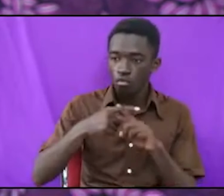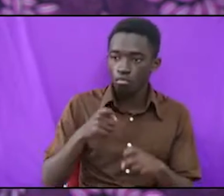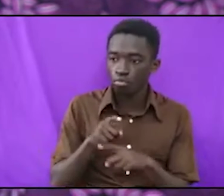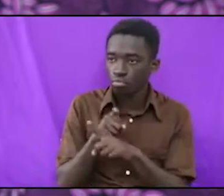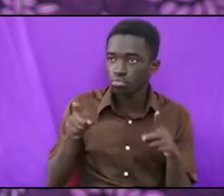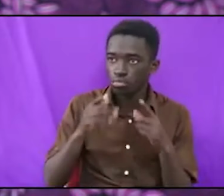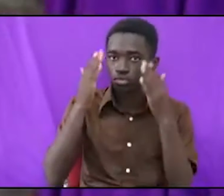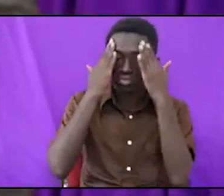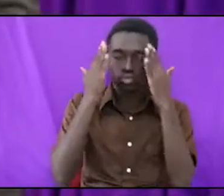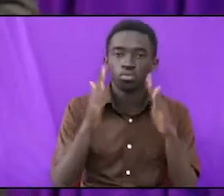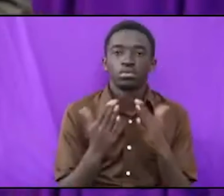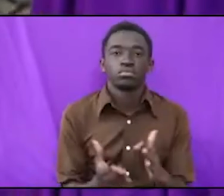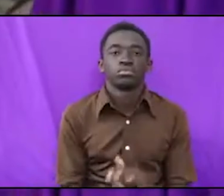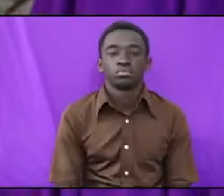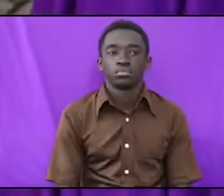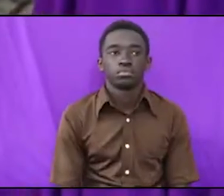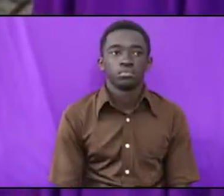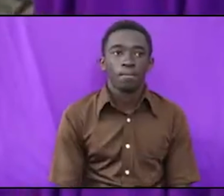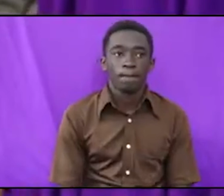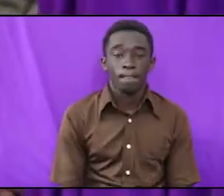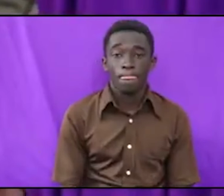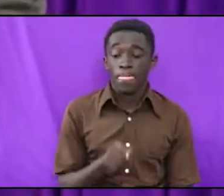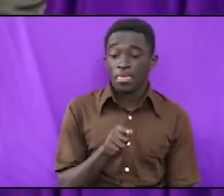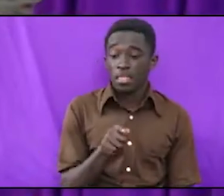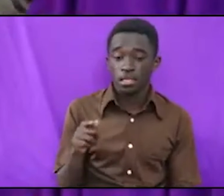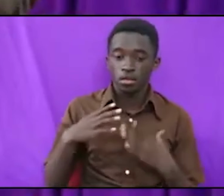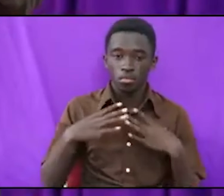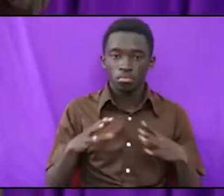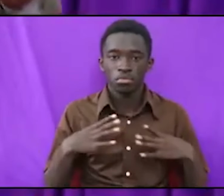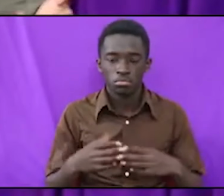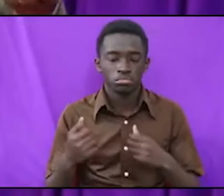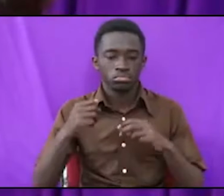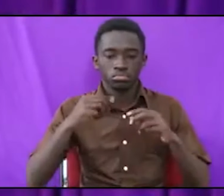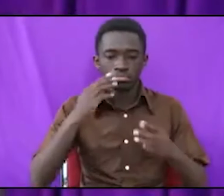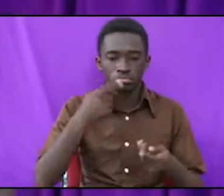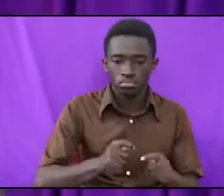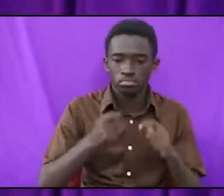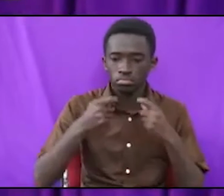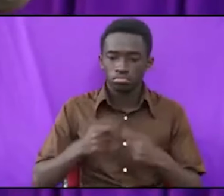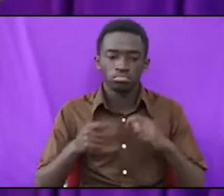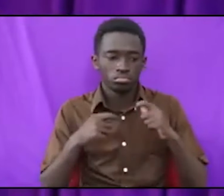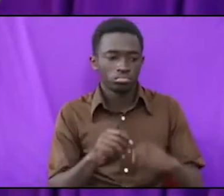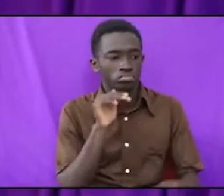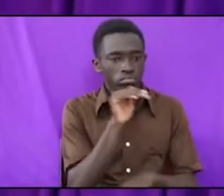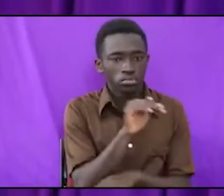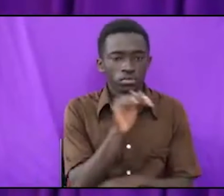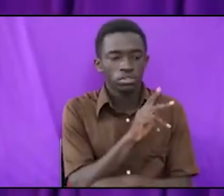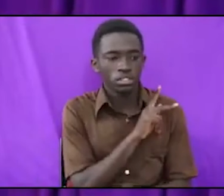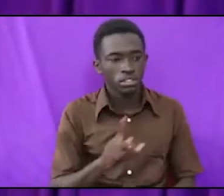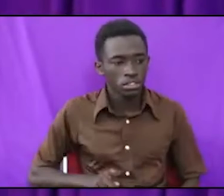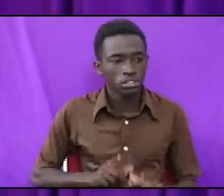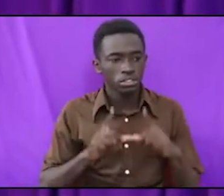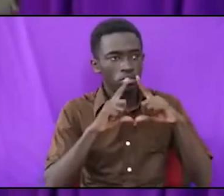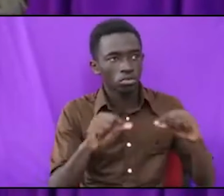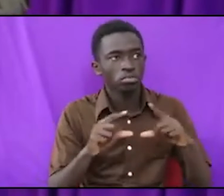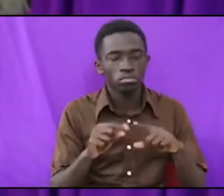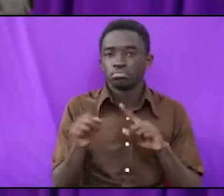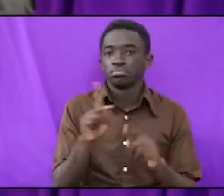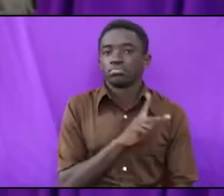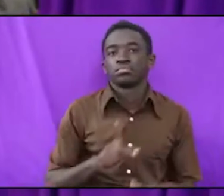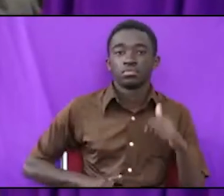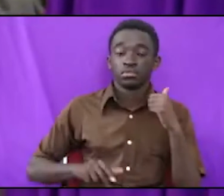genuine. These guys consulted, they did what they persuaded the king to tell them, and the king refused. And in